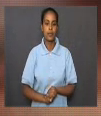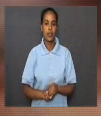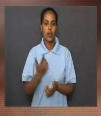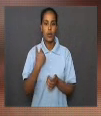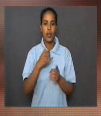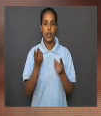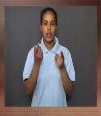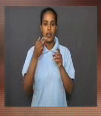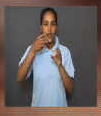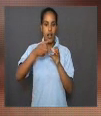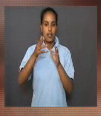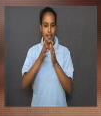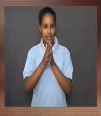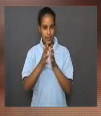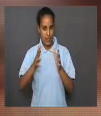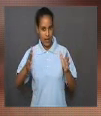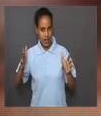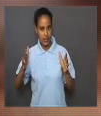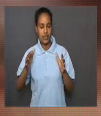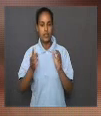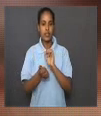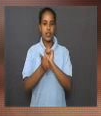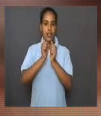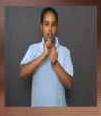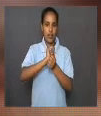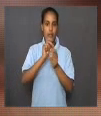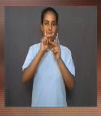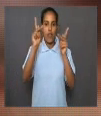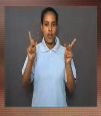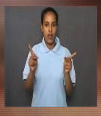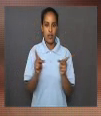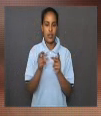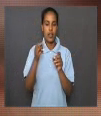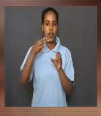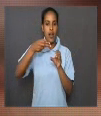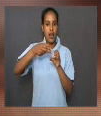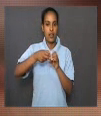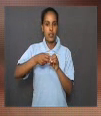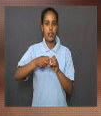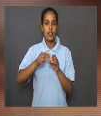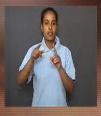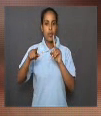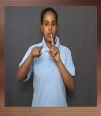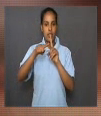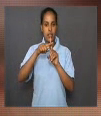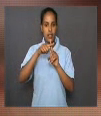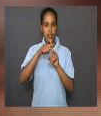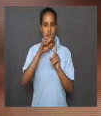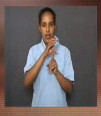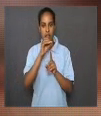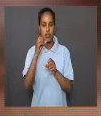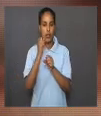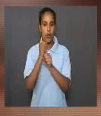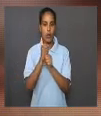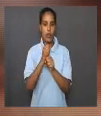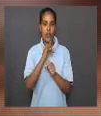When a gas expands, the change in the volume of the gas is positive and the